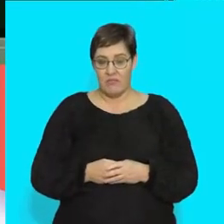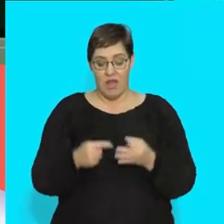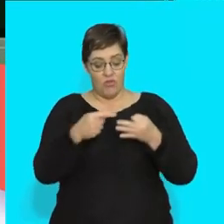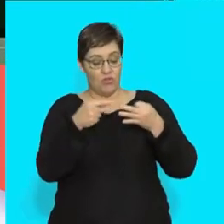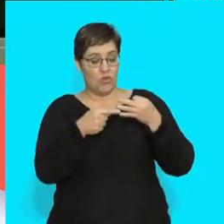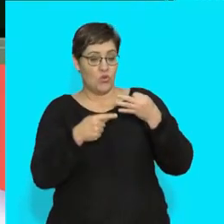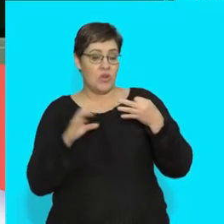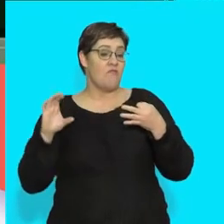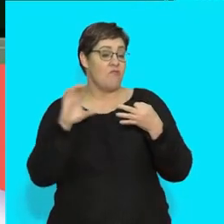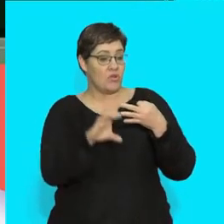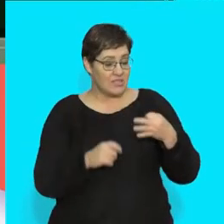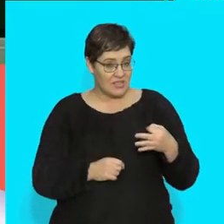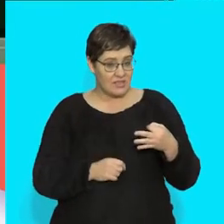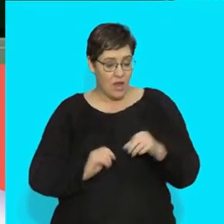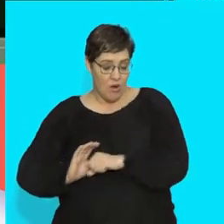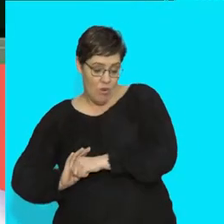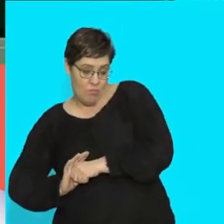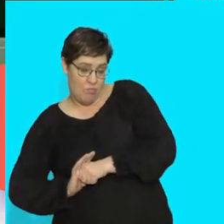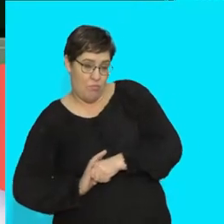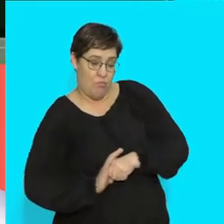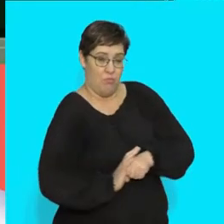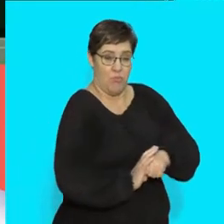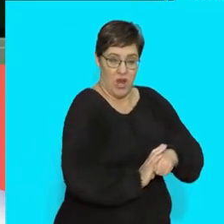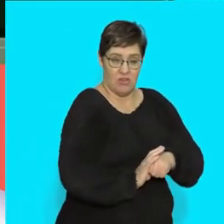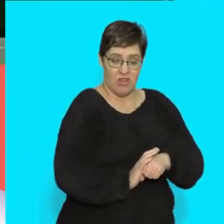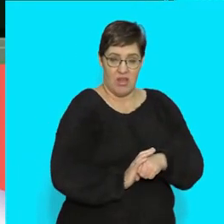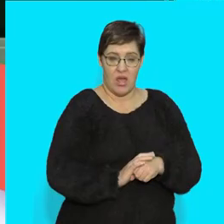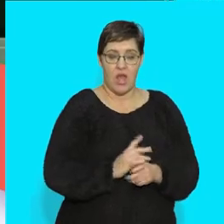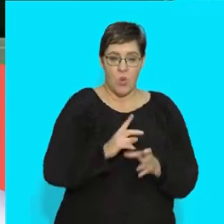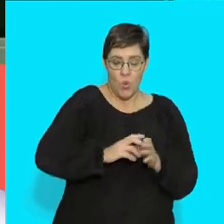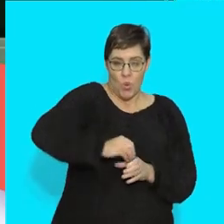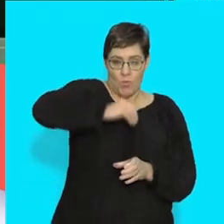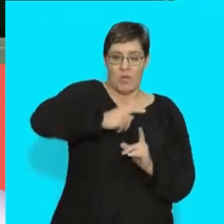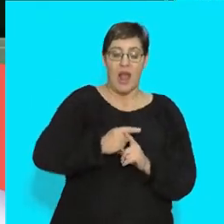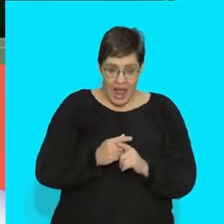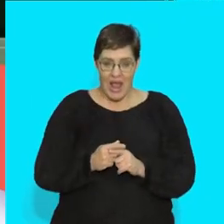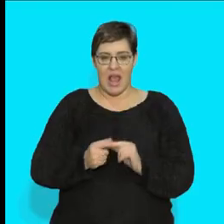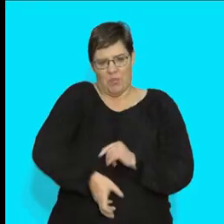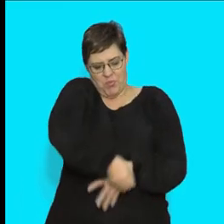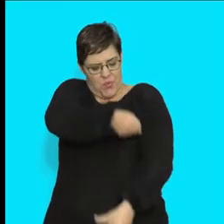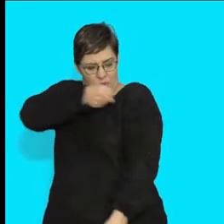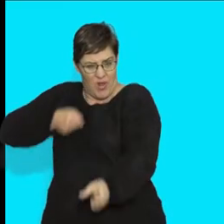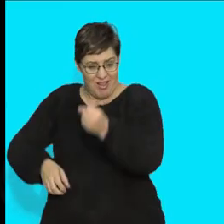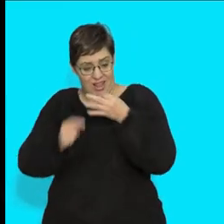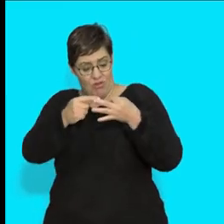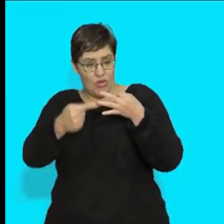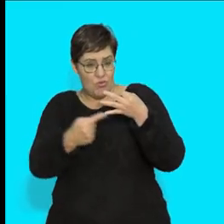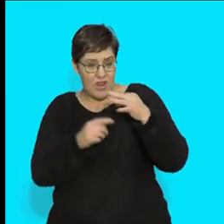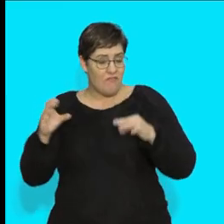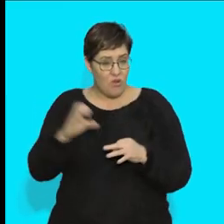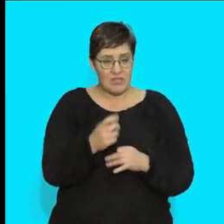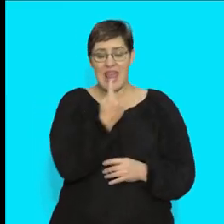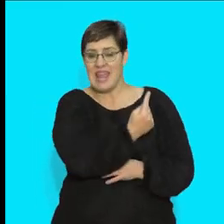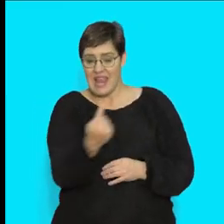forces are going to get the water up into the xylem. And as I say to you, for each of those things, look in